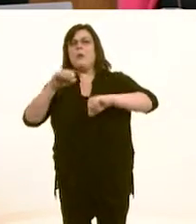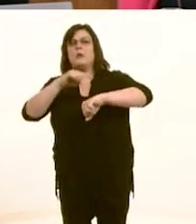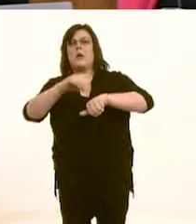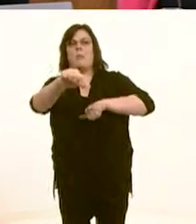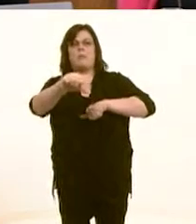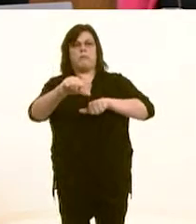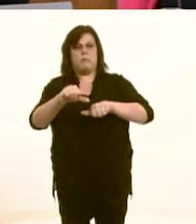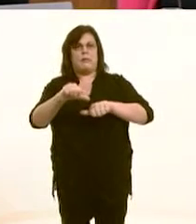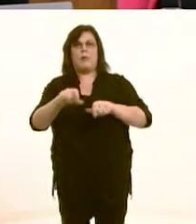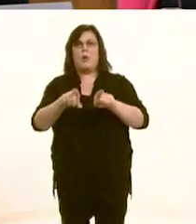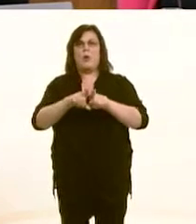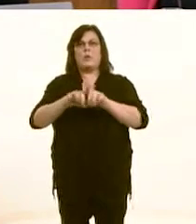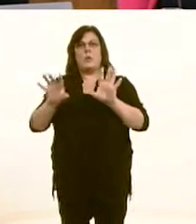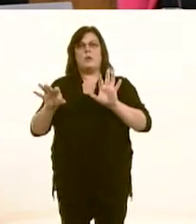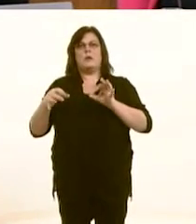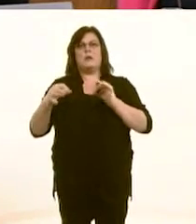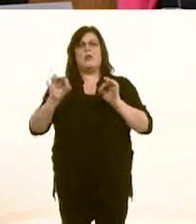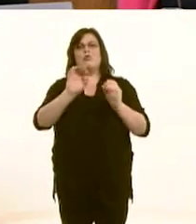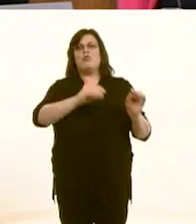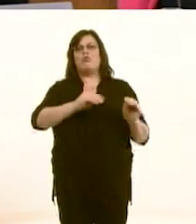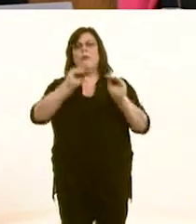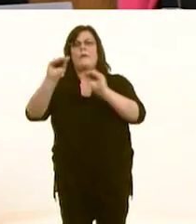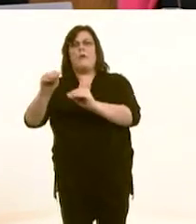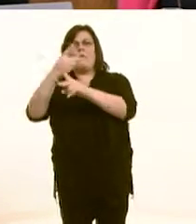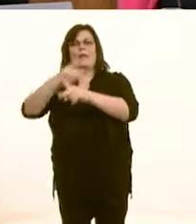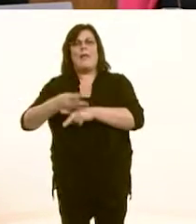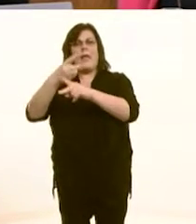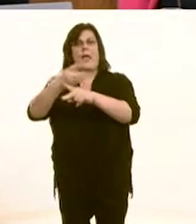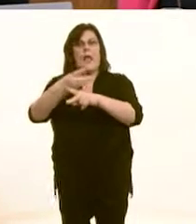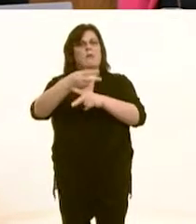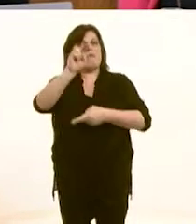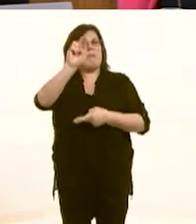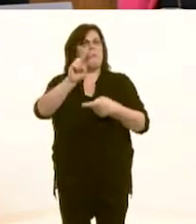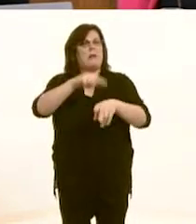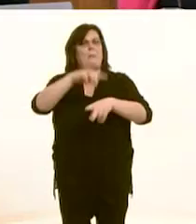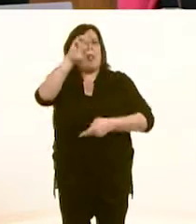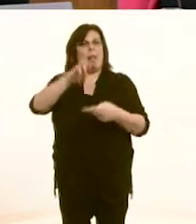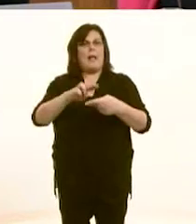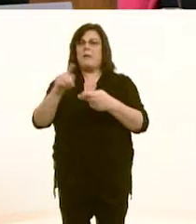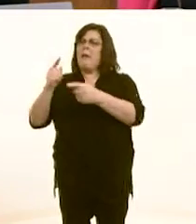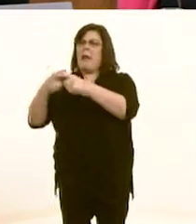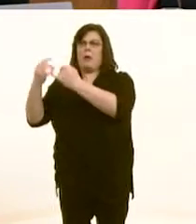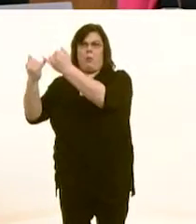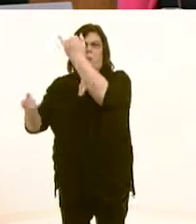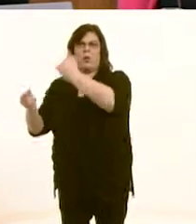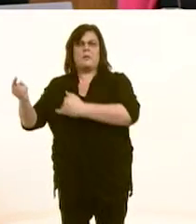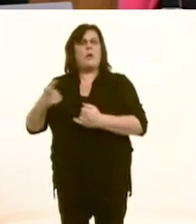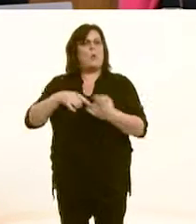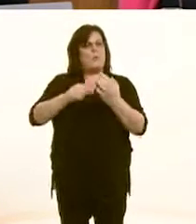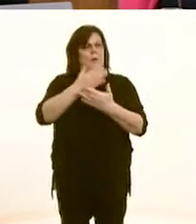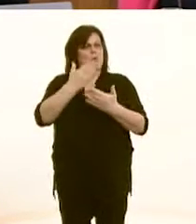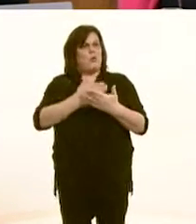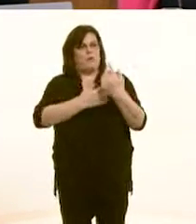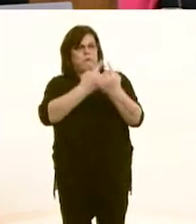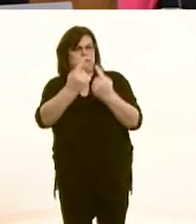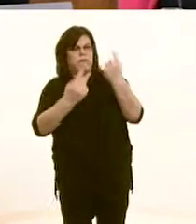transfers of care dropping while they're going the other way in England. No, we have ensured that health receives more money per head in Wales